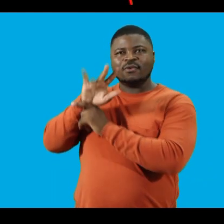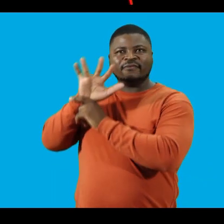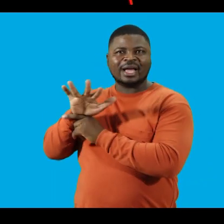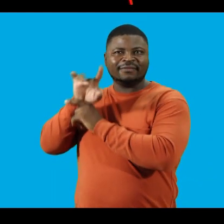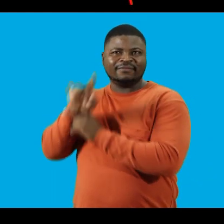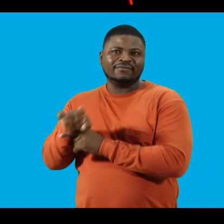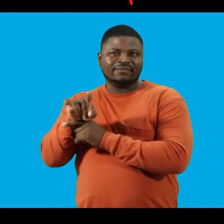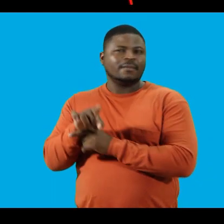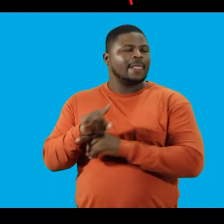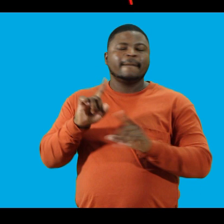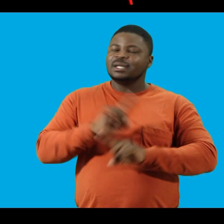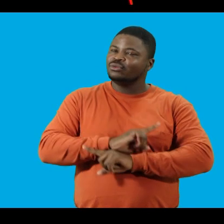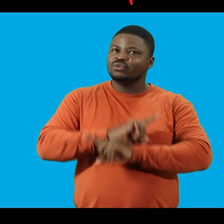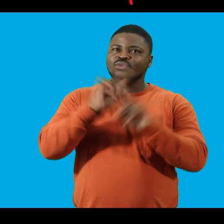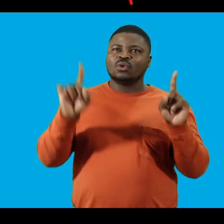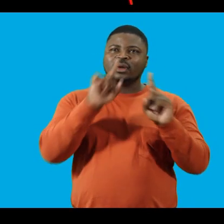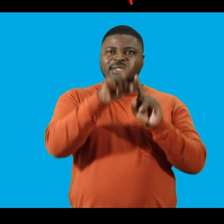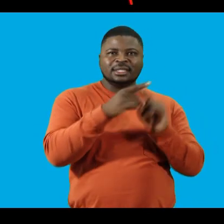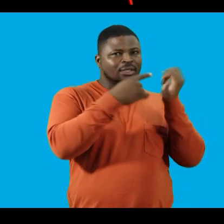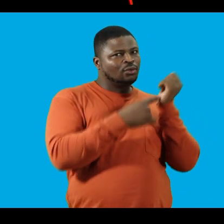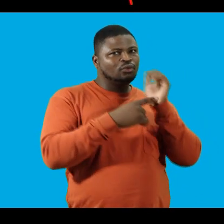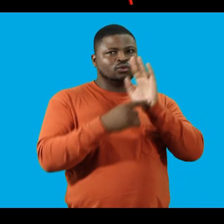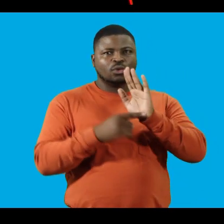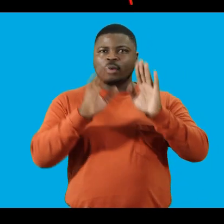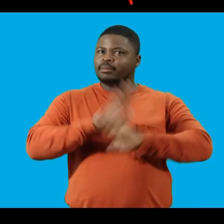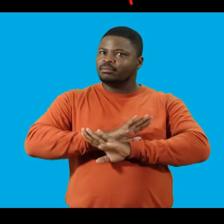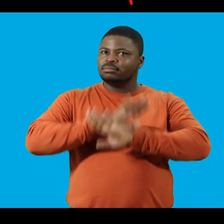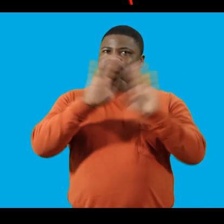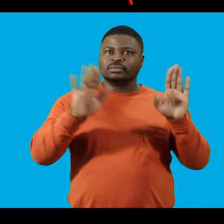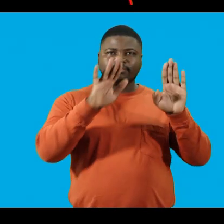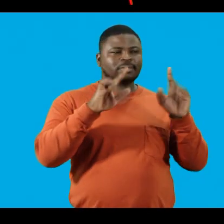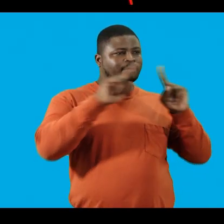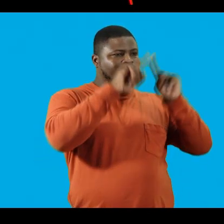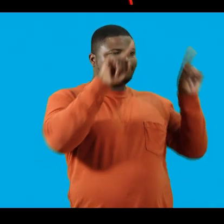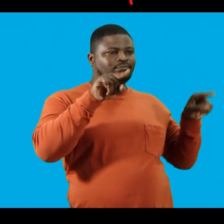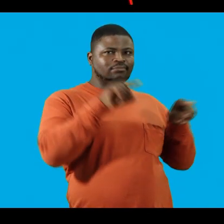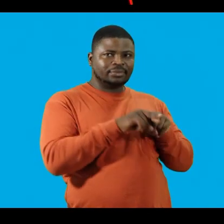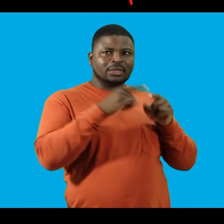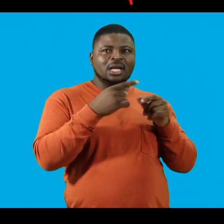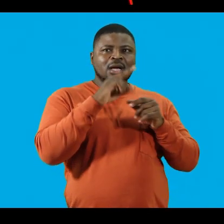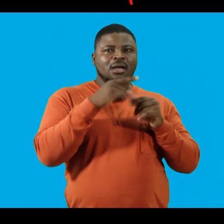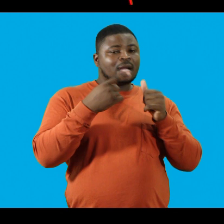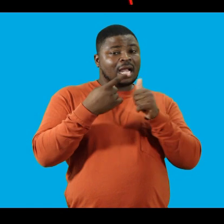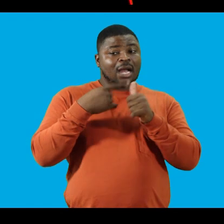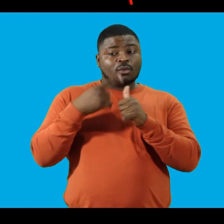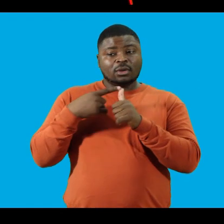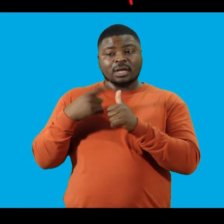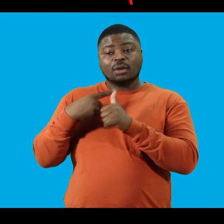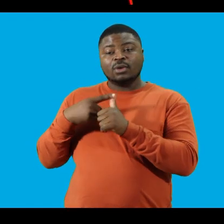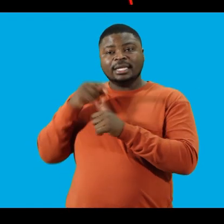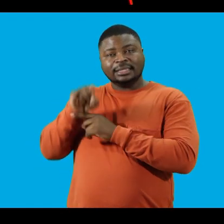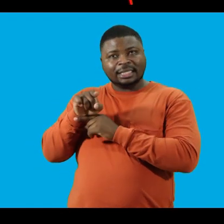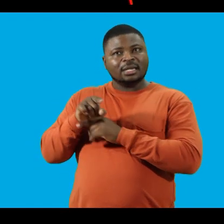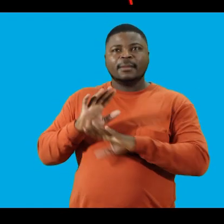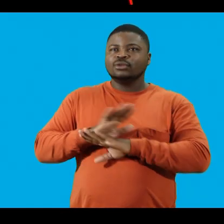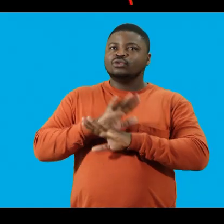1,125 isn't supposed to appear anywhere on your calculations. So if we looked